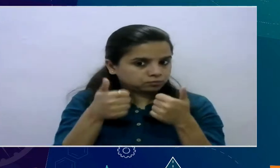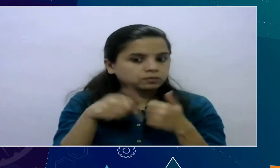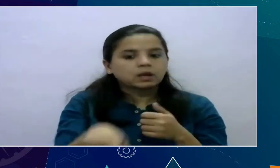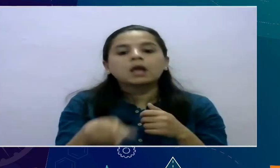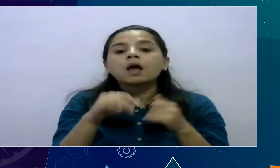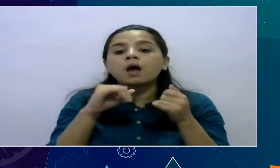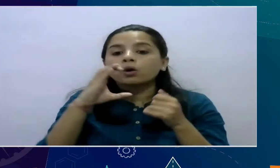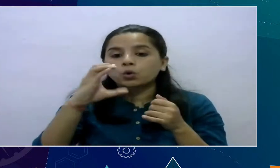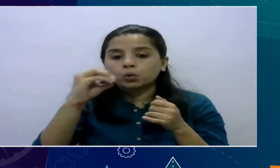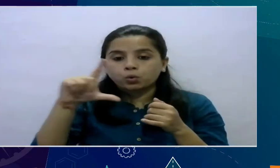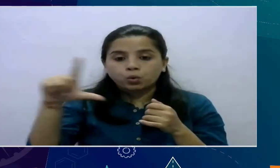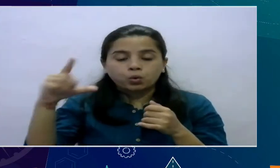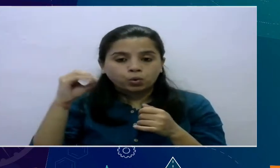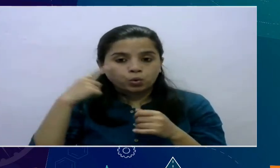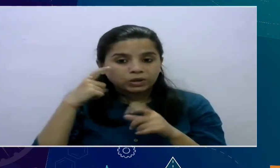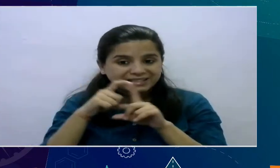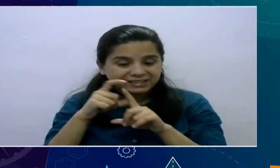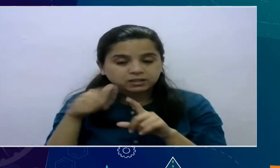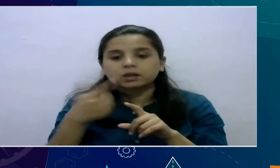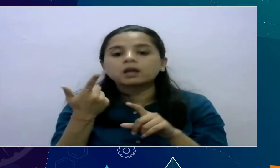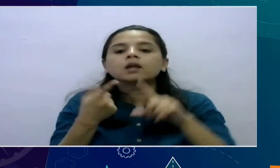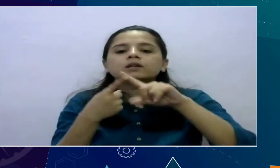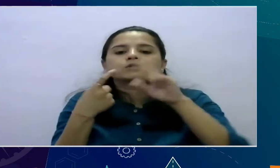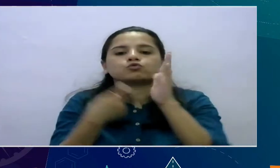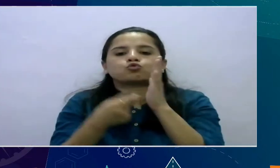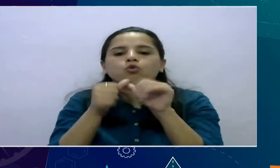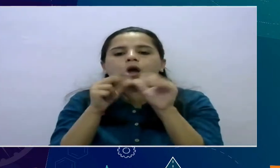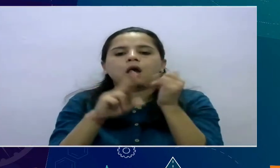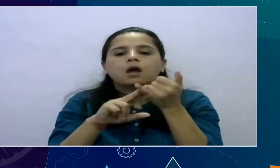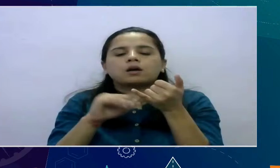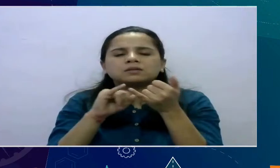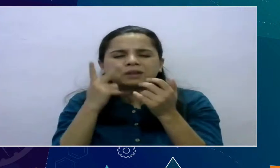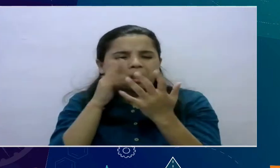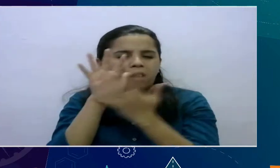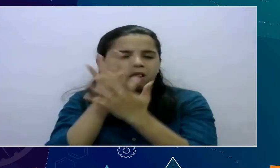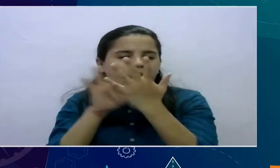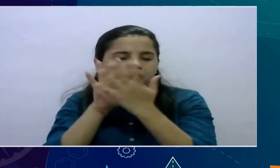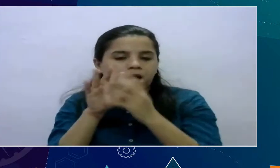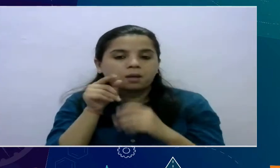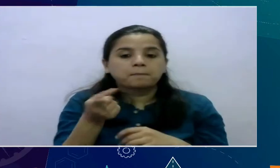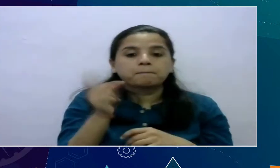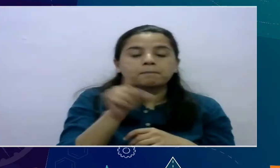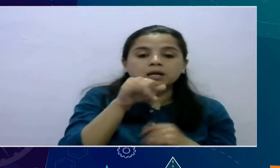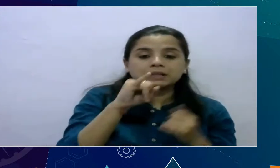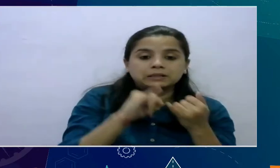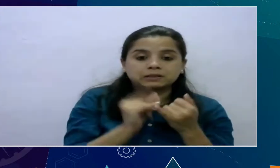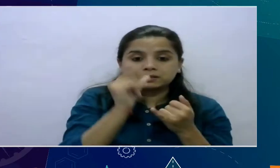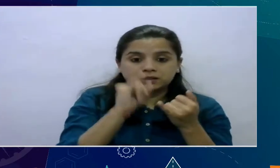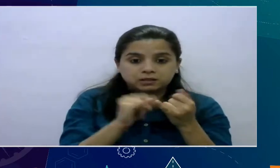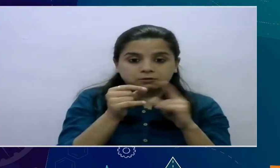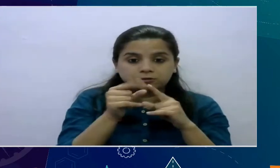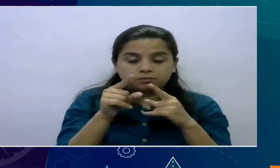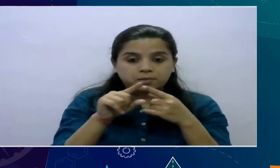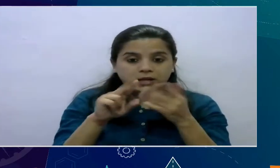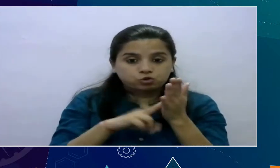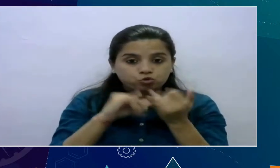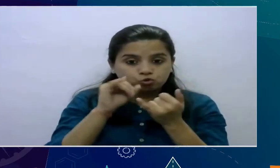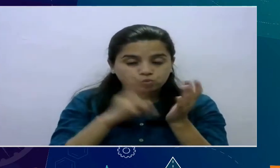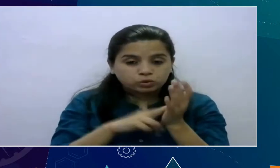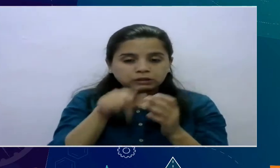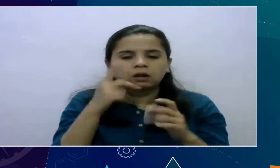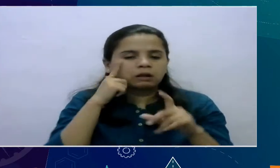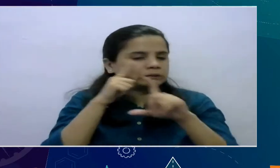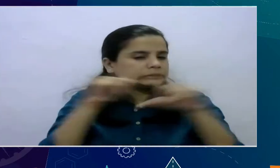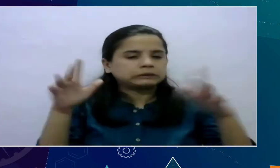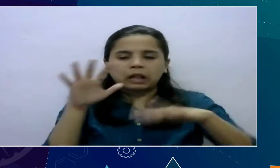translucent, whereas a suspension is opaque. Fine. In the second one, when I tried to filter, I